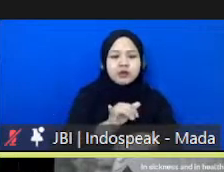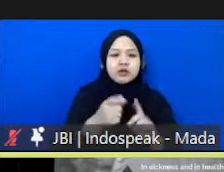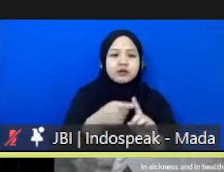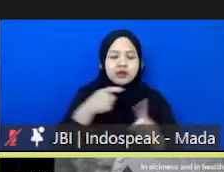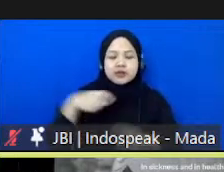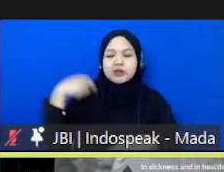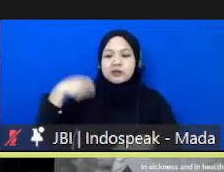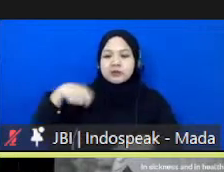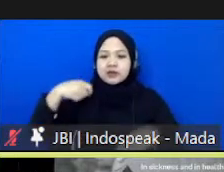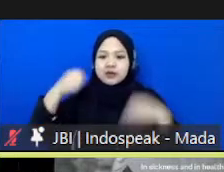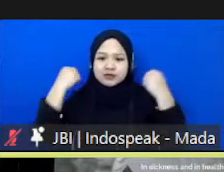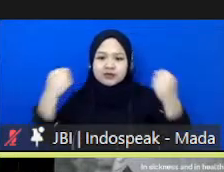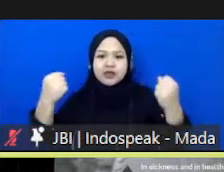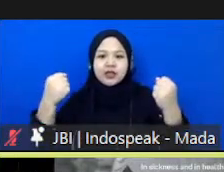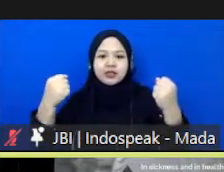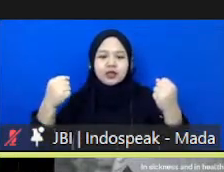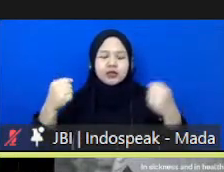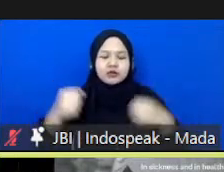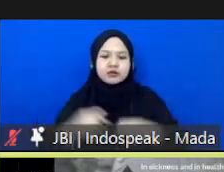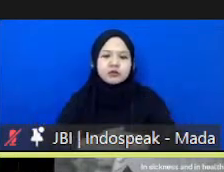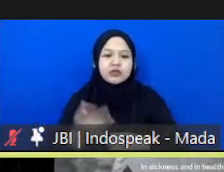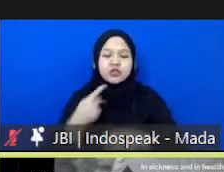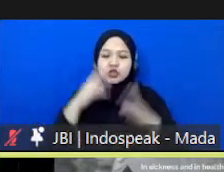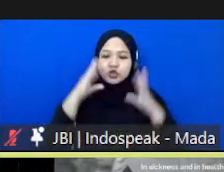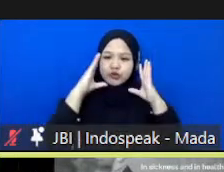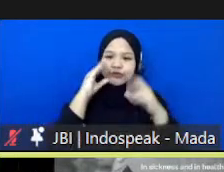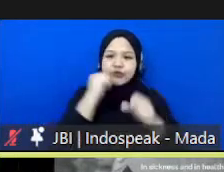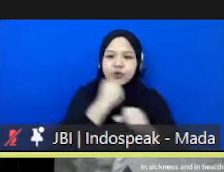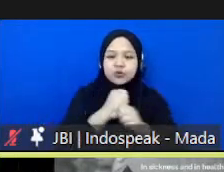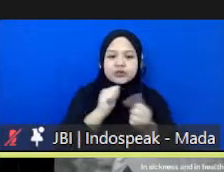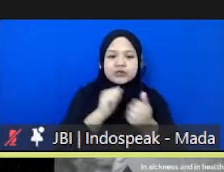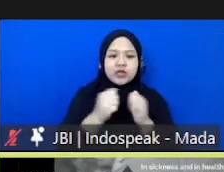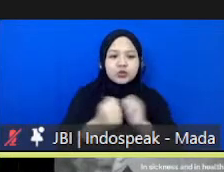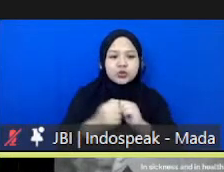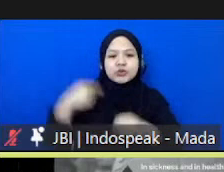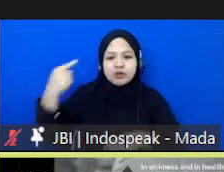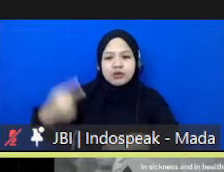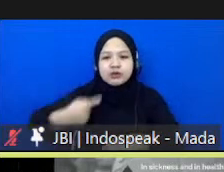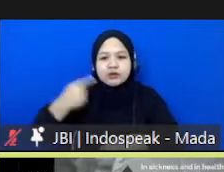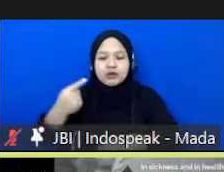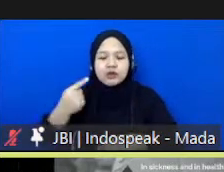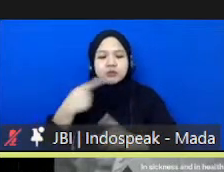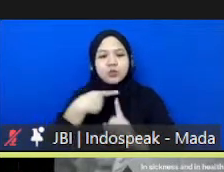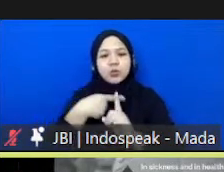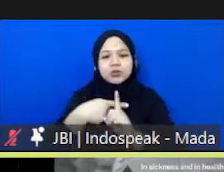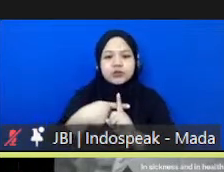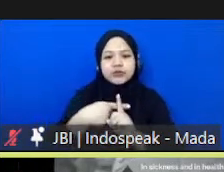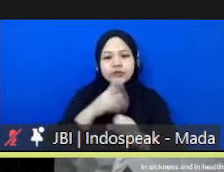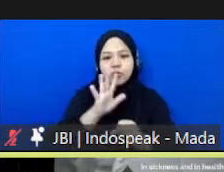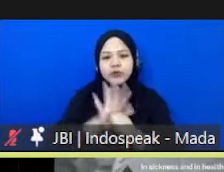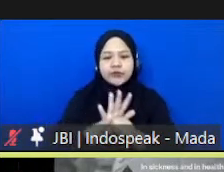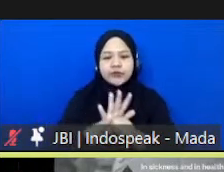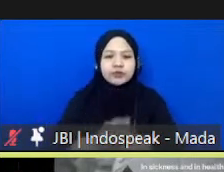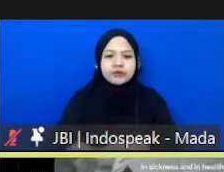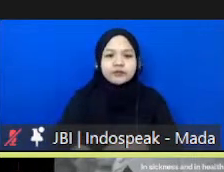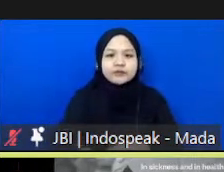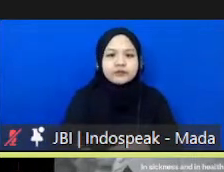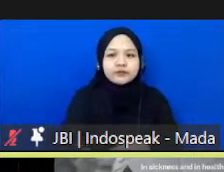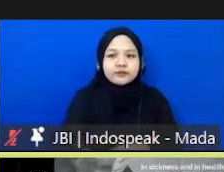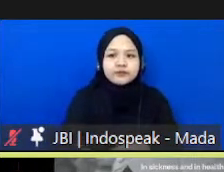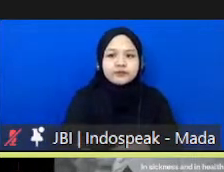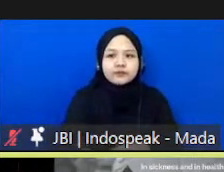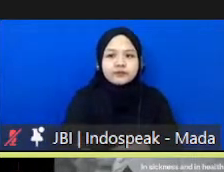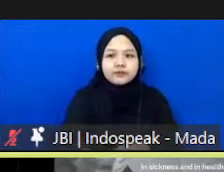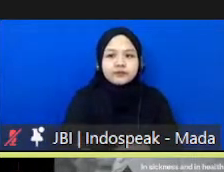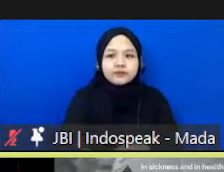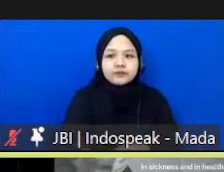Health. And also we focus on the daily cases or daily confirmed cases of COVID-19. So first, we